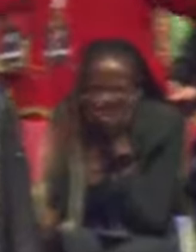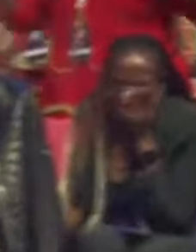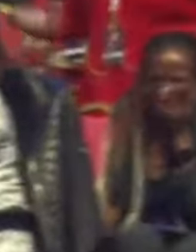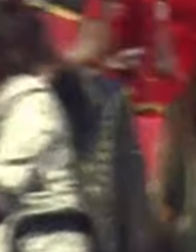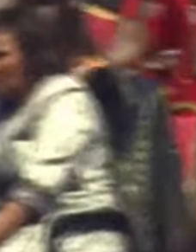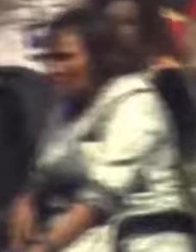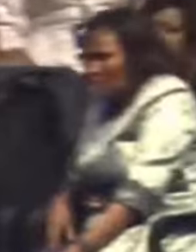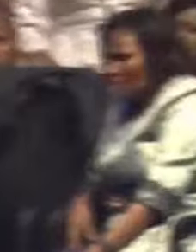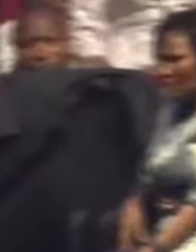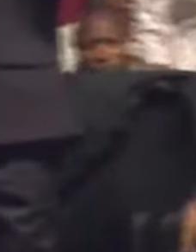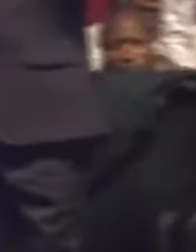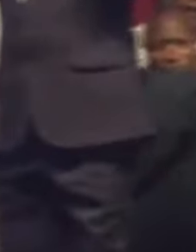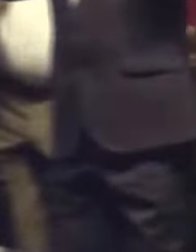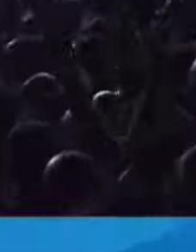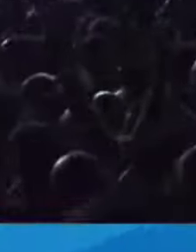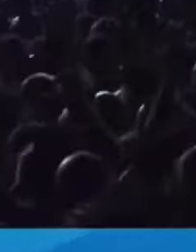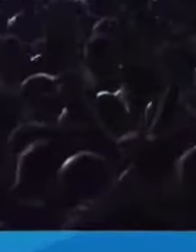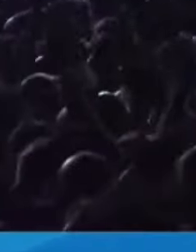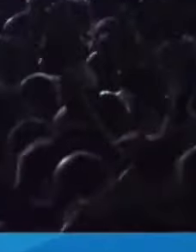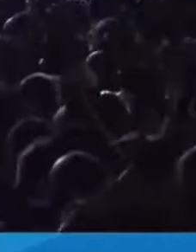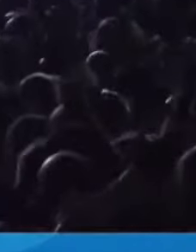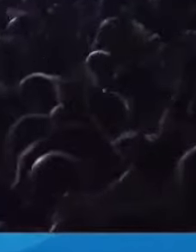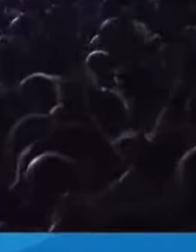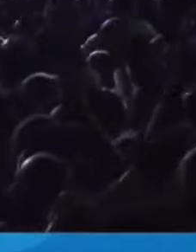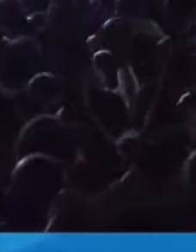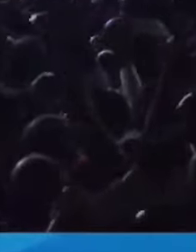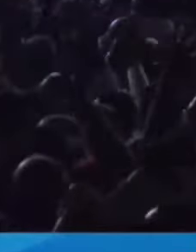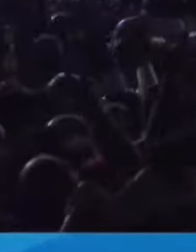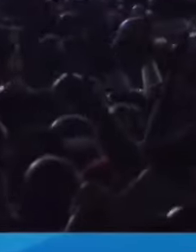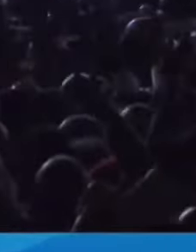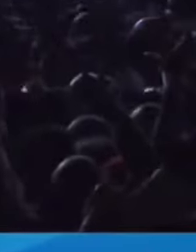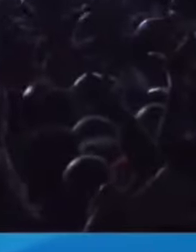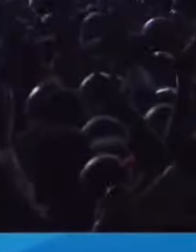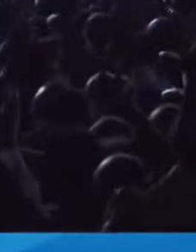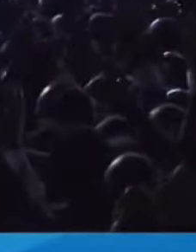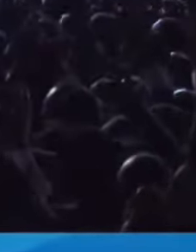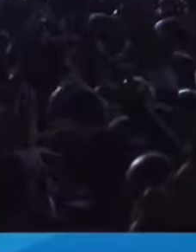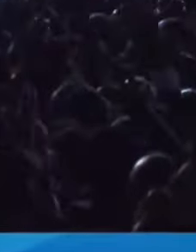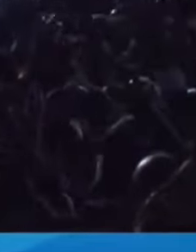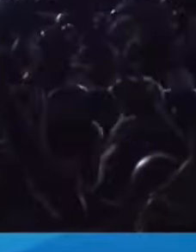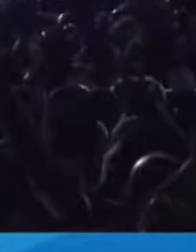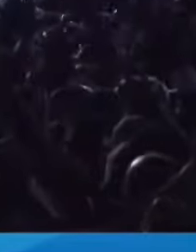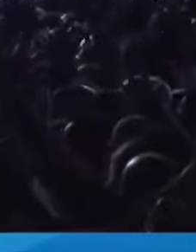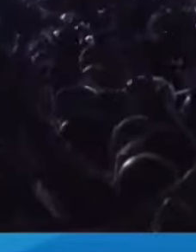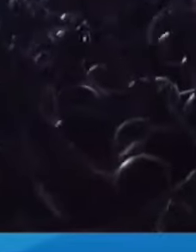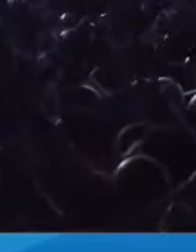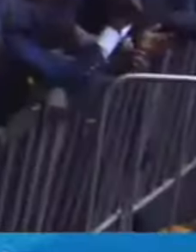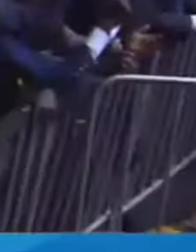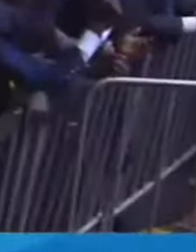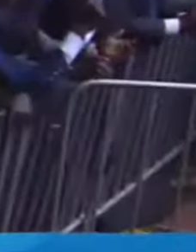that never shall run sing it again